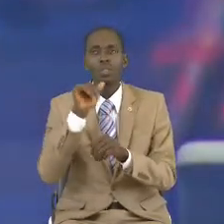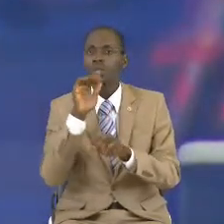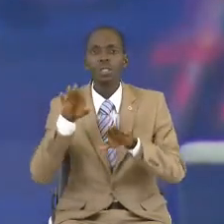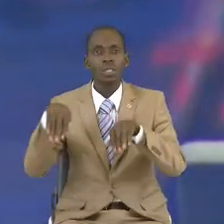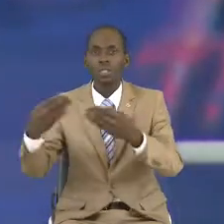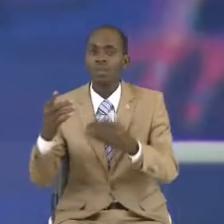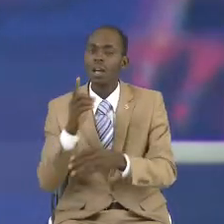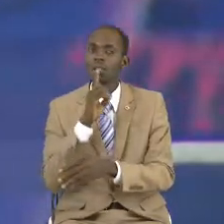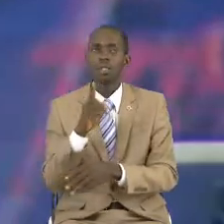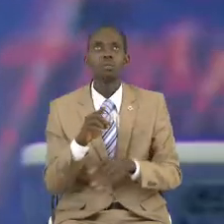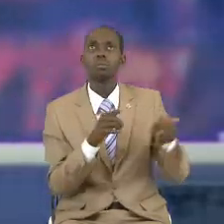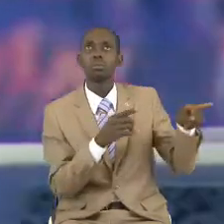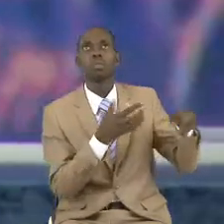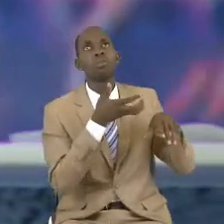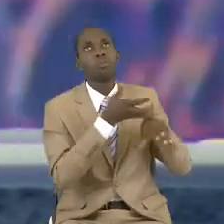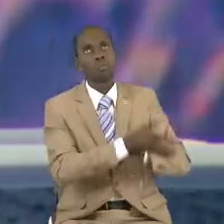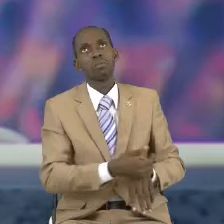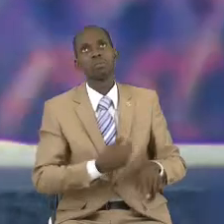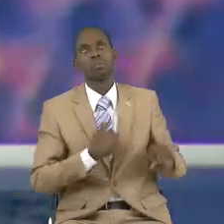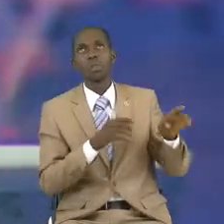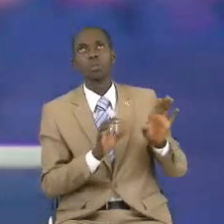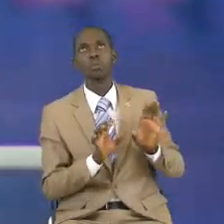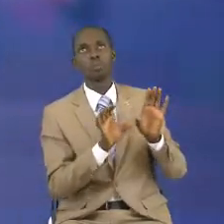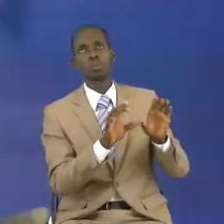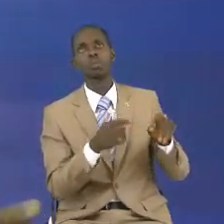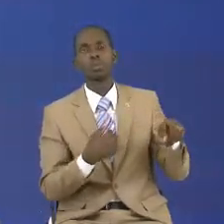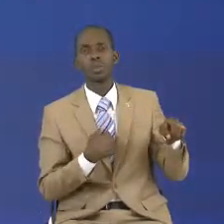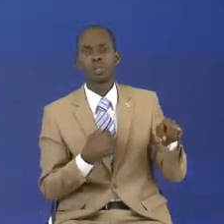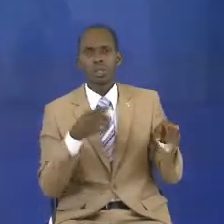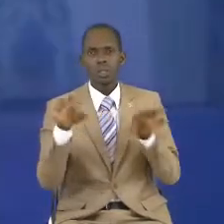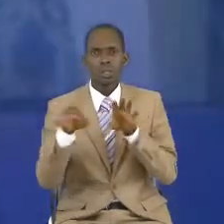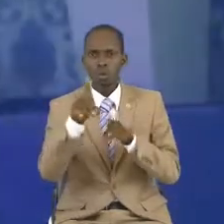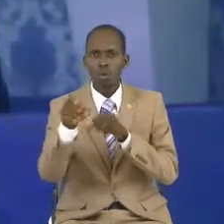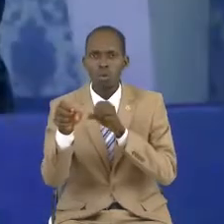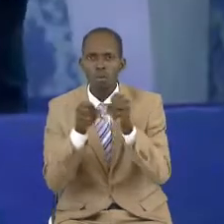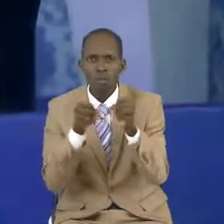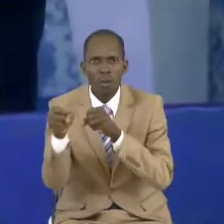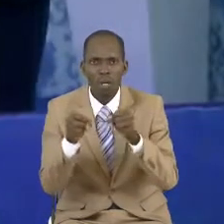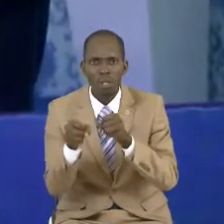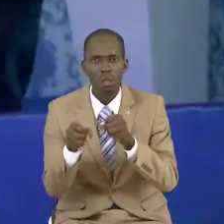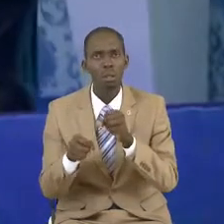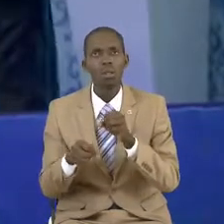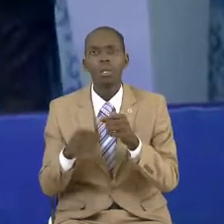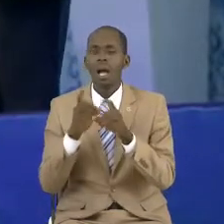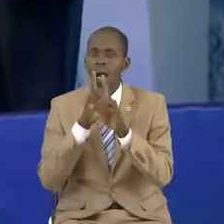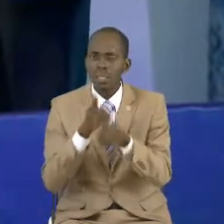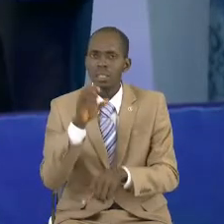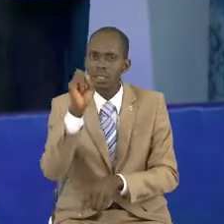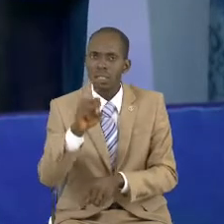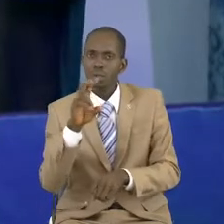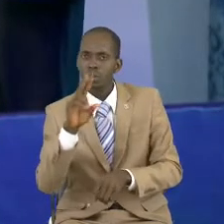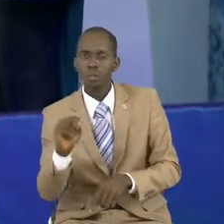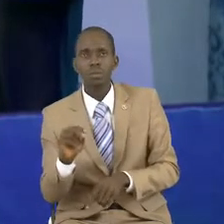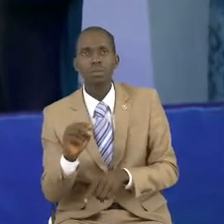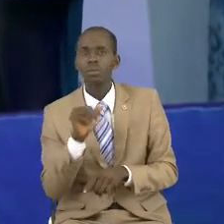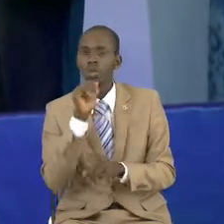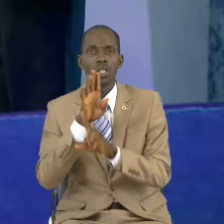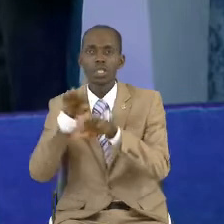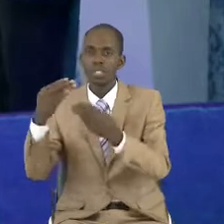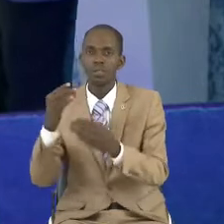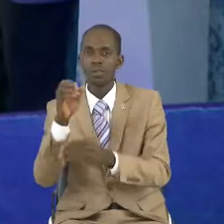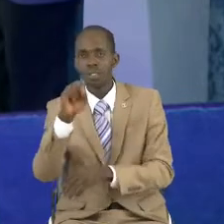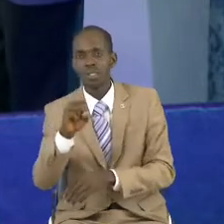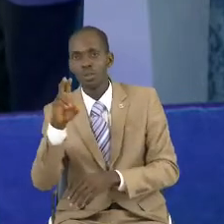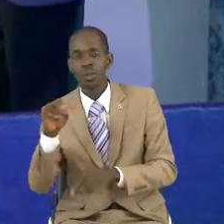drunk did you fight yes or no they don't say yes or no